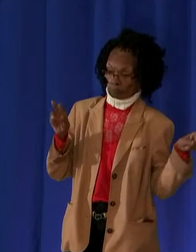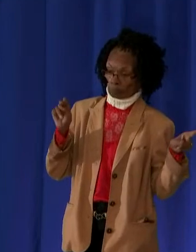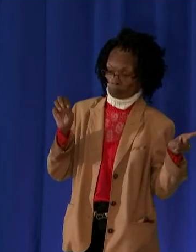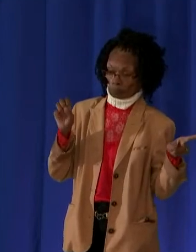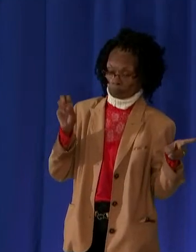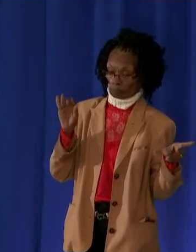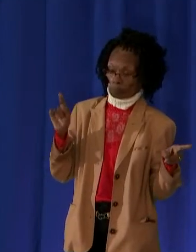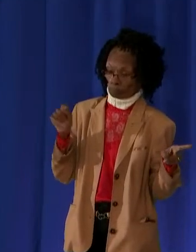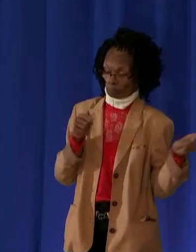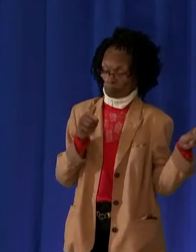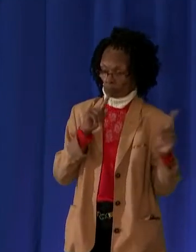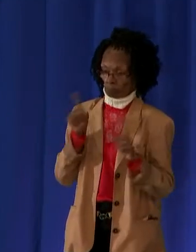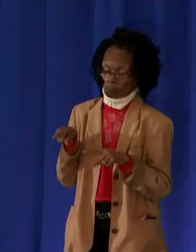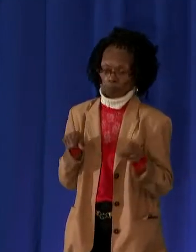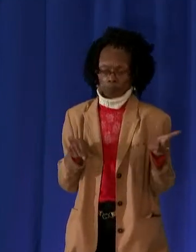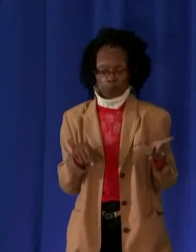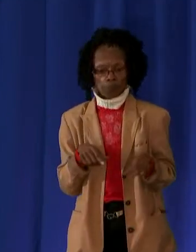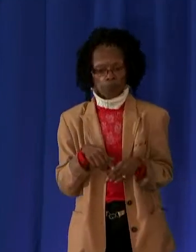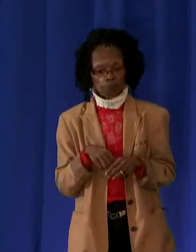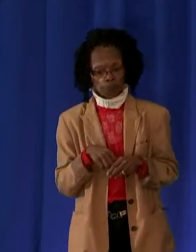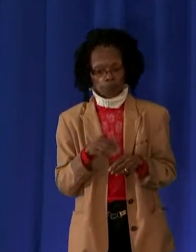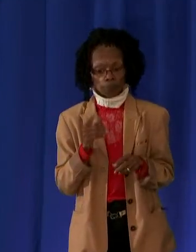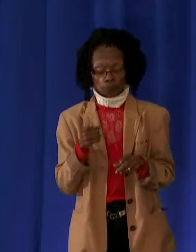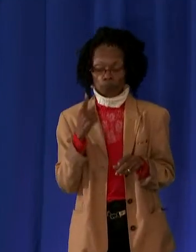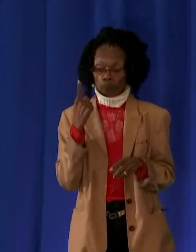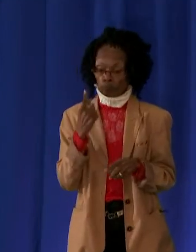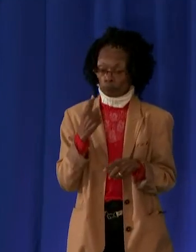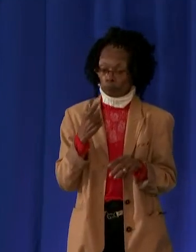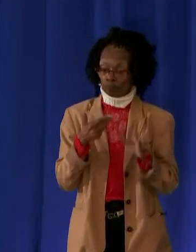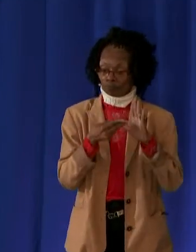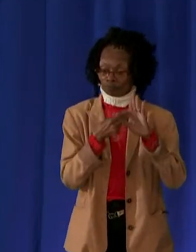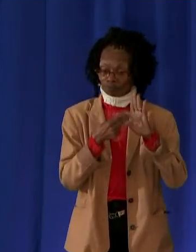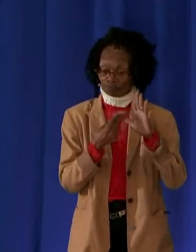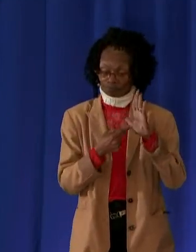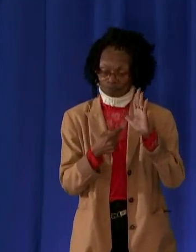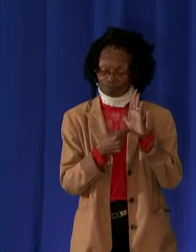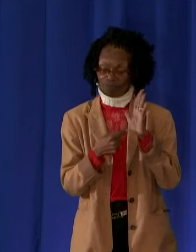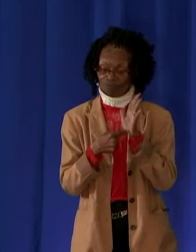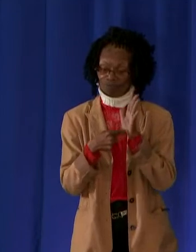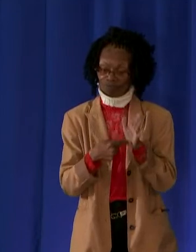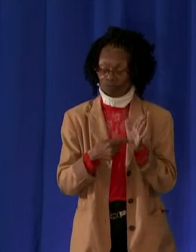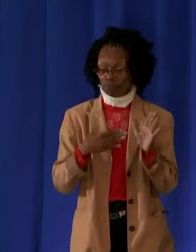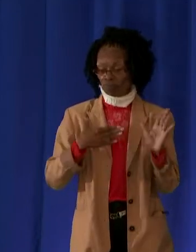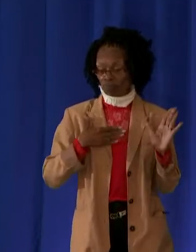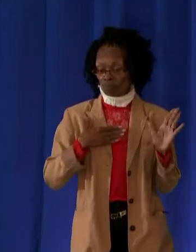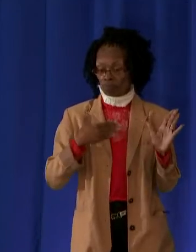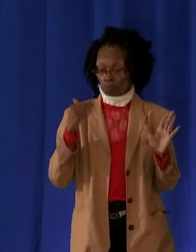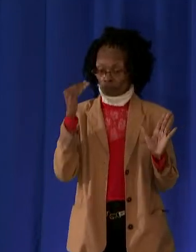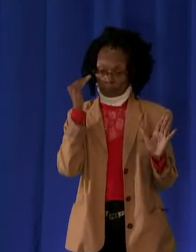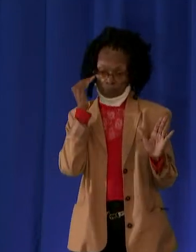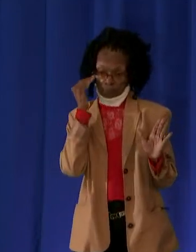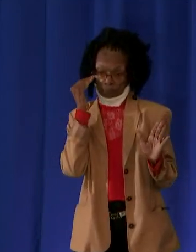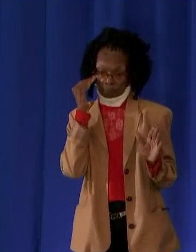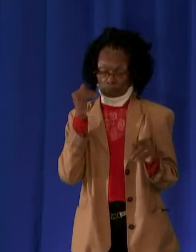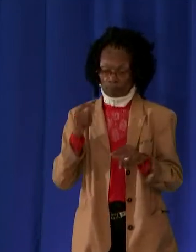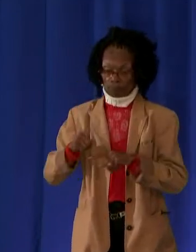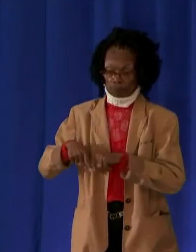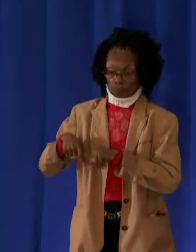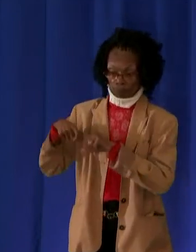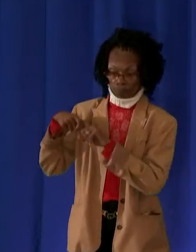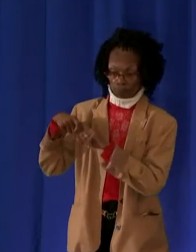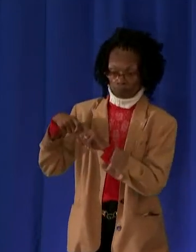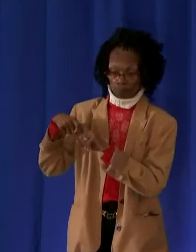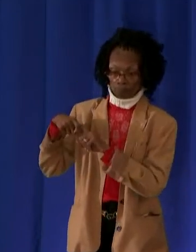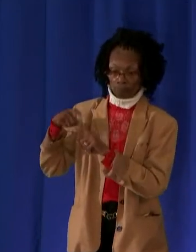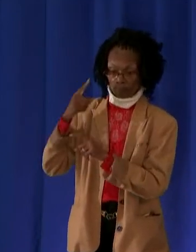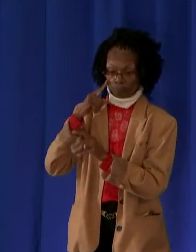cares to. The thing I'd highlight is that the reason why, certainly to my knowledge, things are pending for what seems